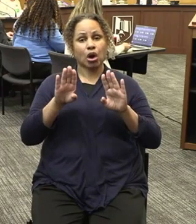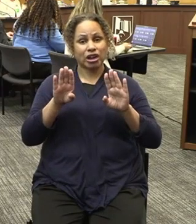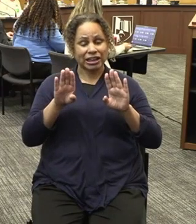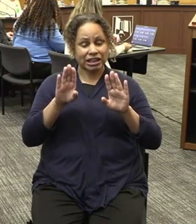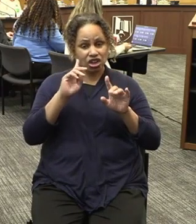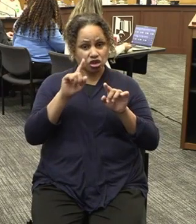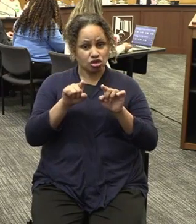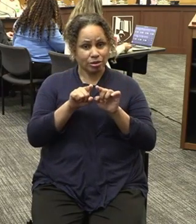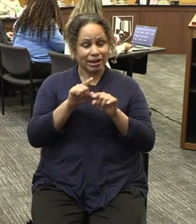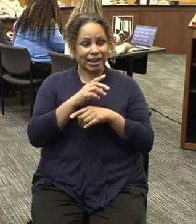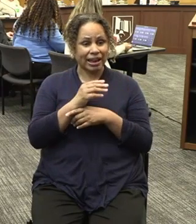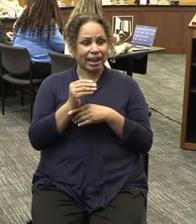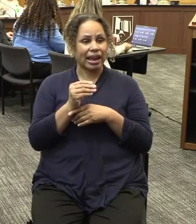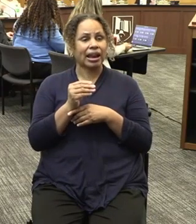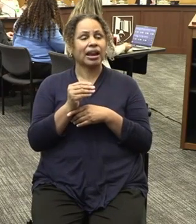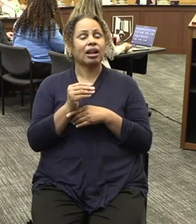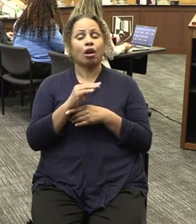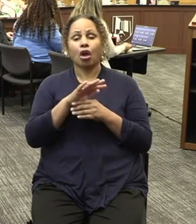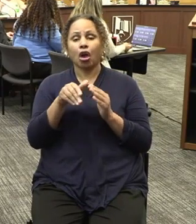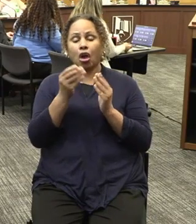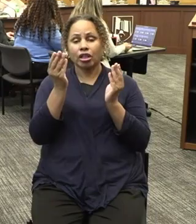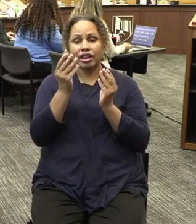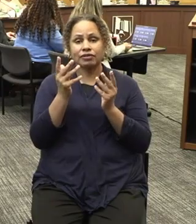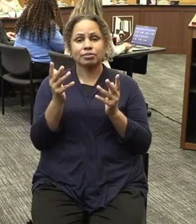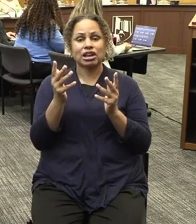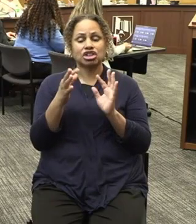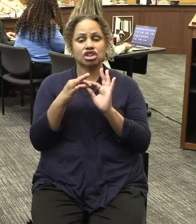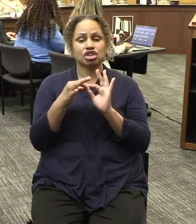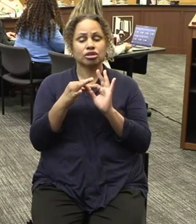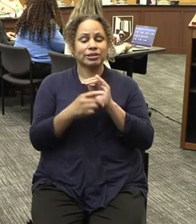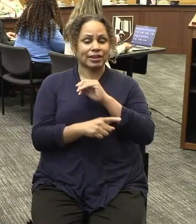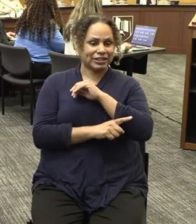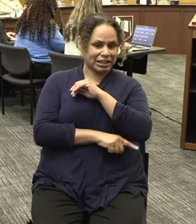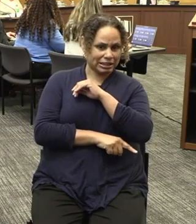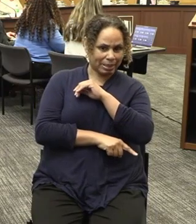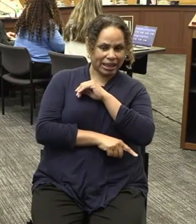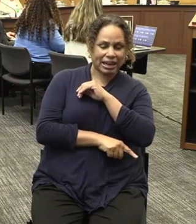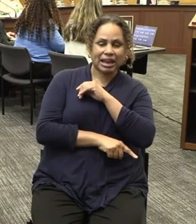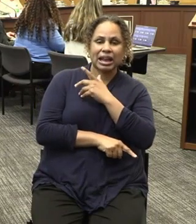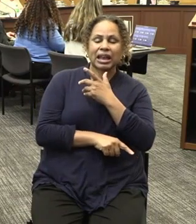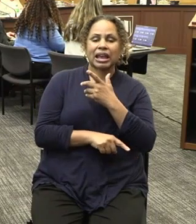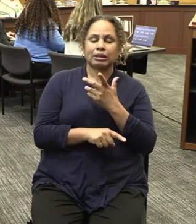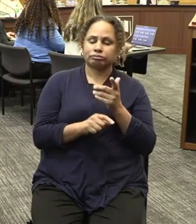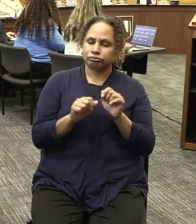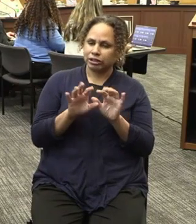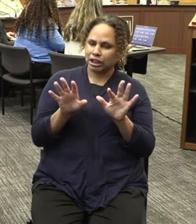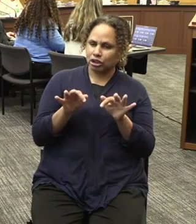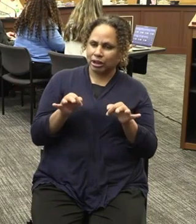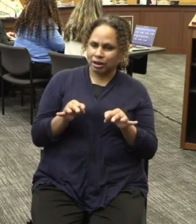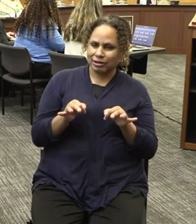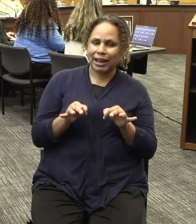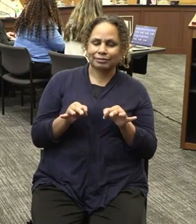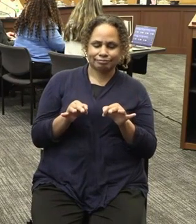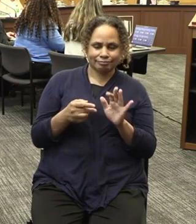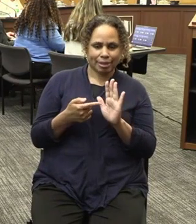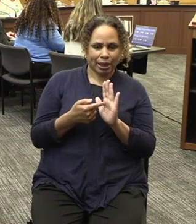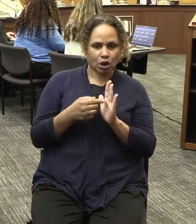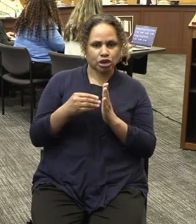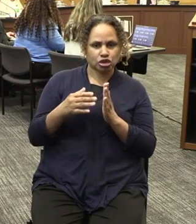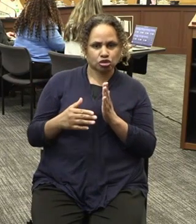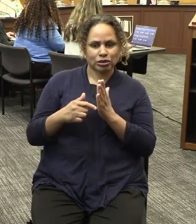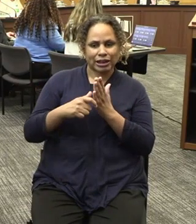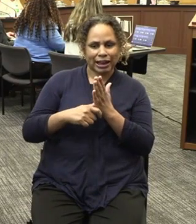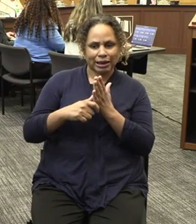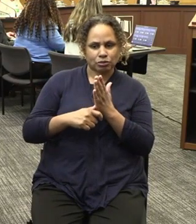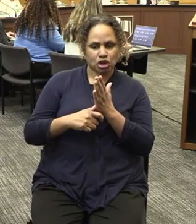It's all the information in terms of discipline. It's clearly outlined in the student handbook. And it has all